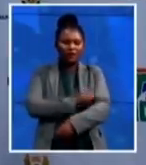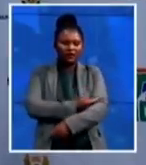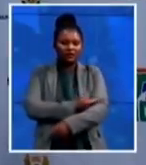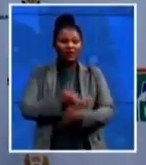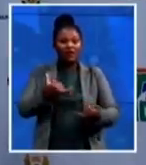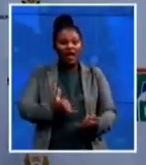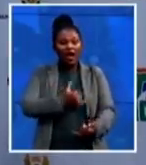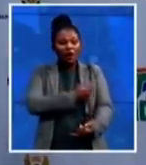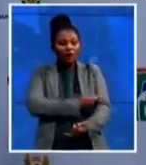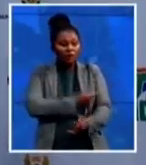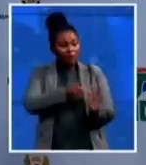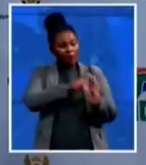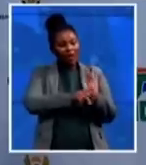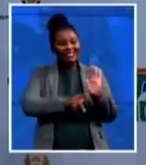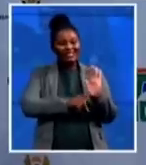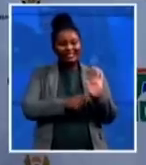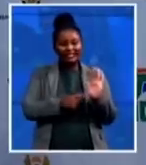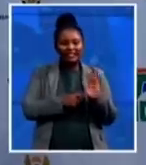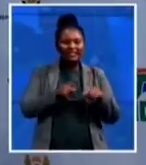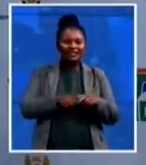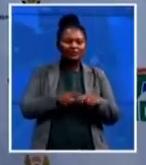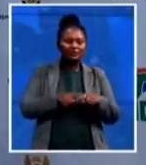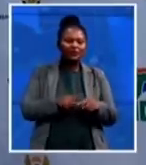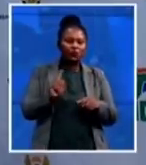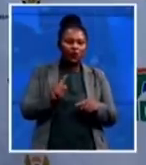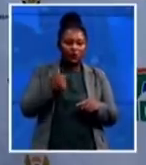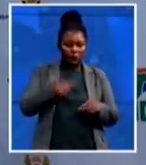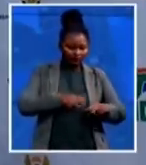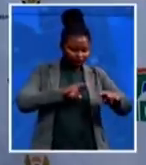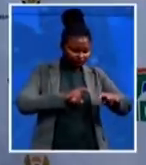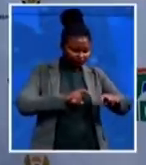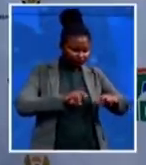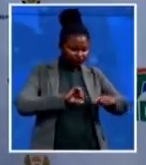the findings we have as we assess that situation.